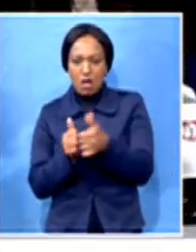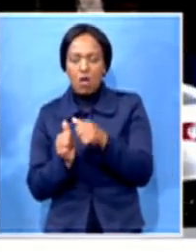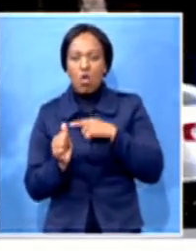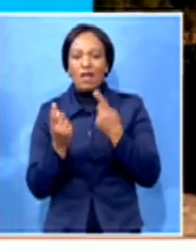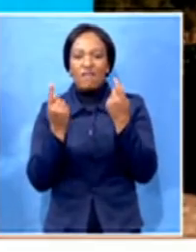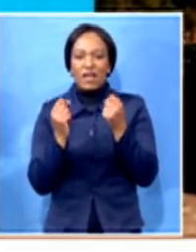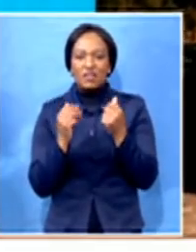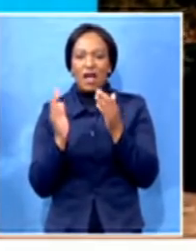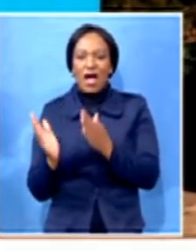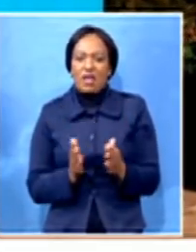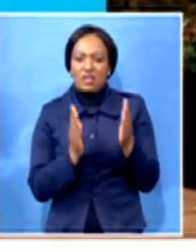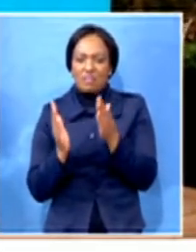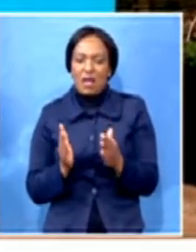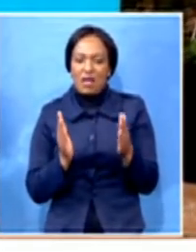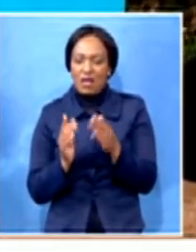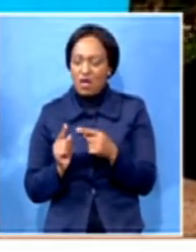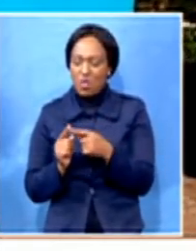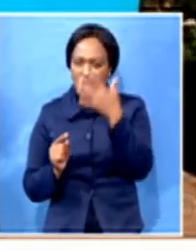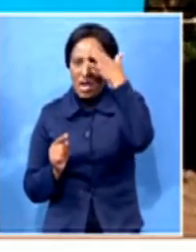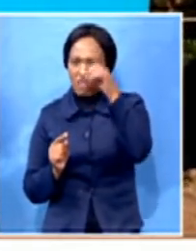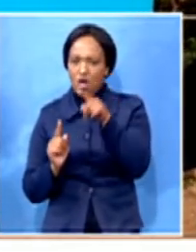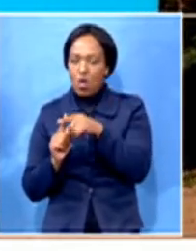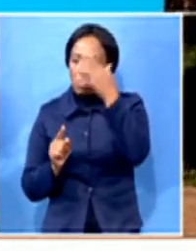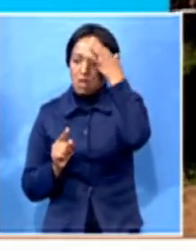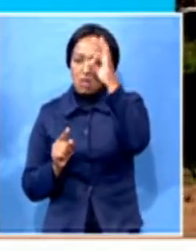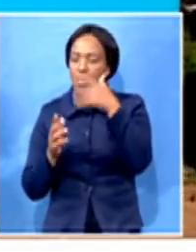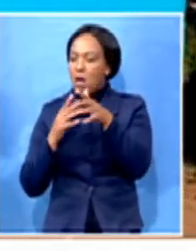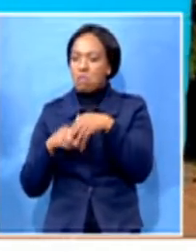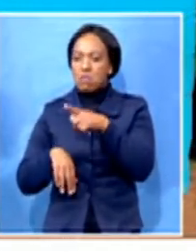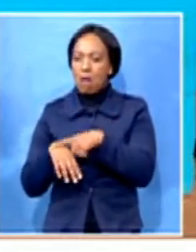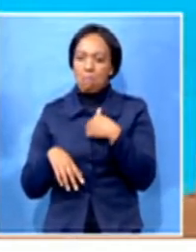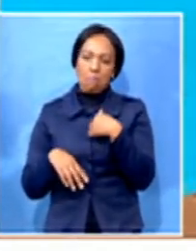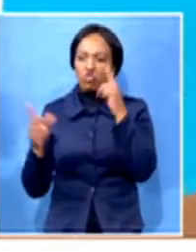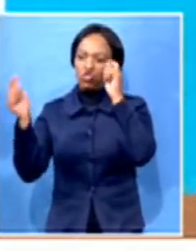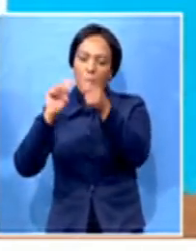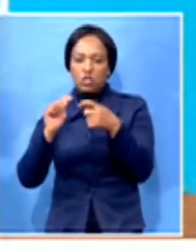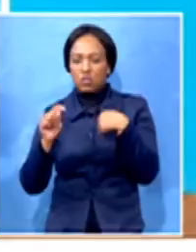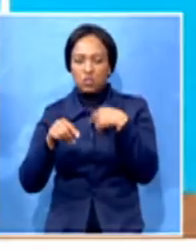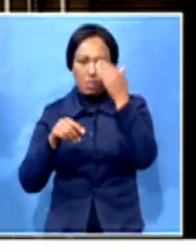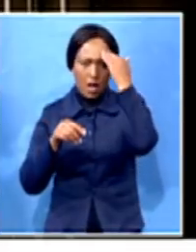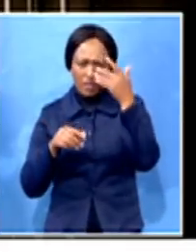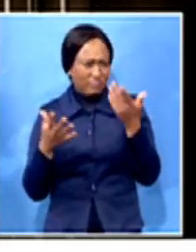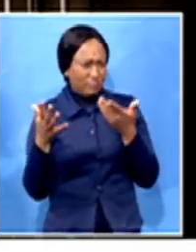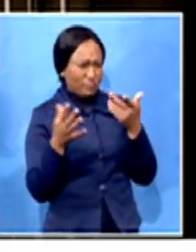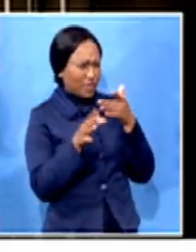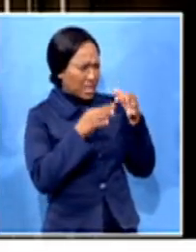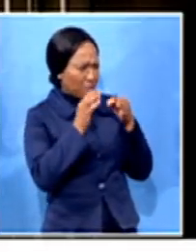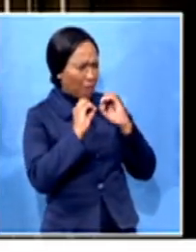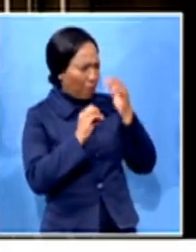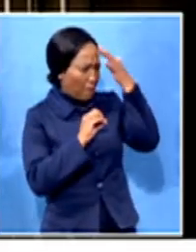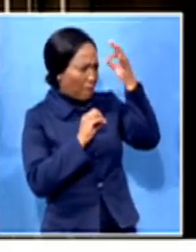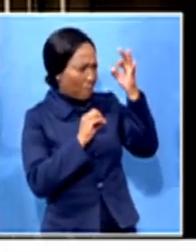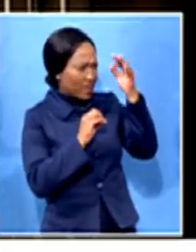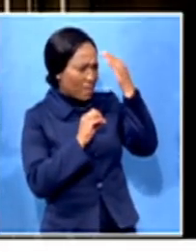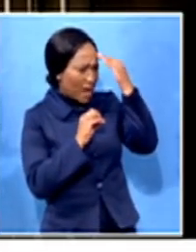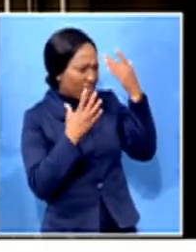arrangement with the state when the state will eventually change its mind overnight without explaining what the basis for the change in policy or decision-making